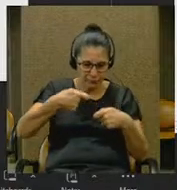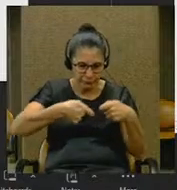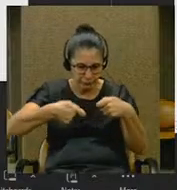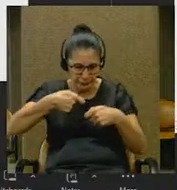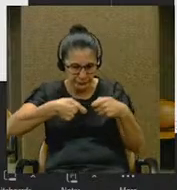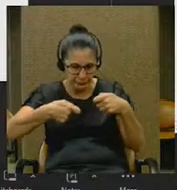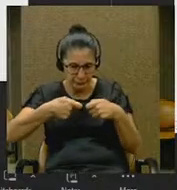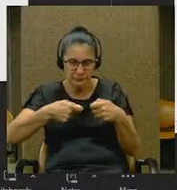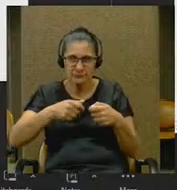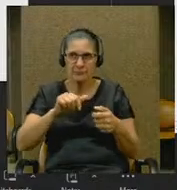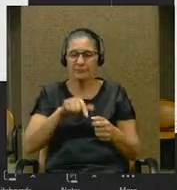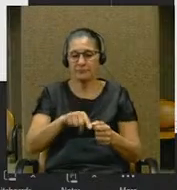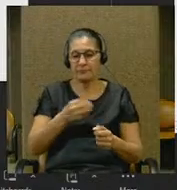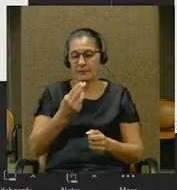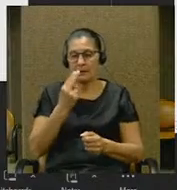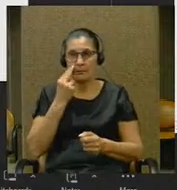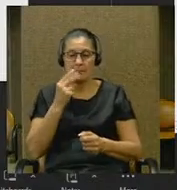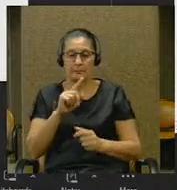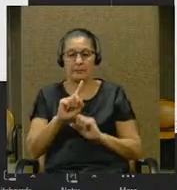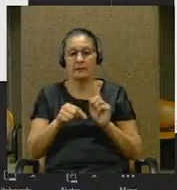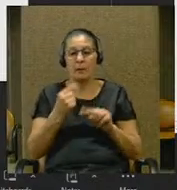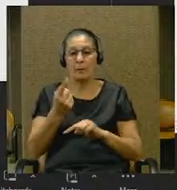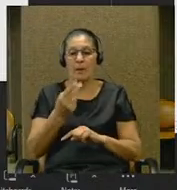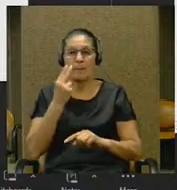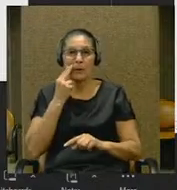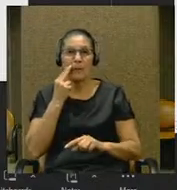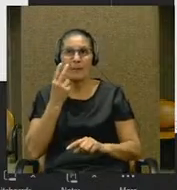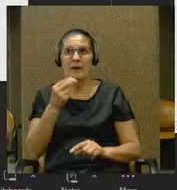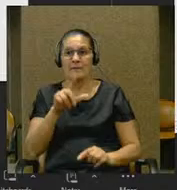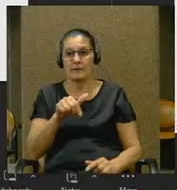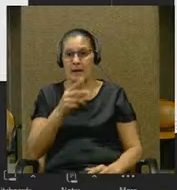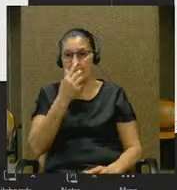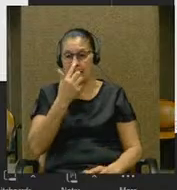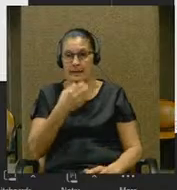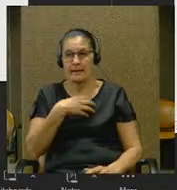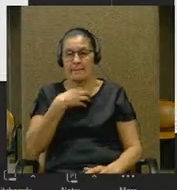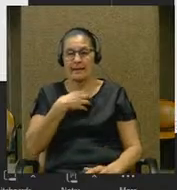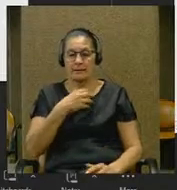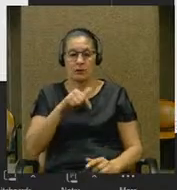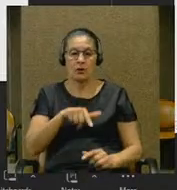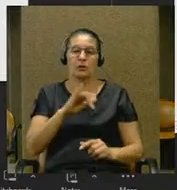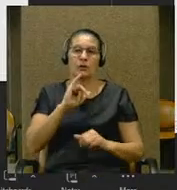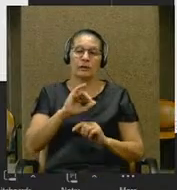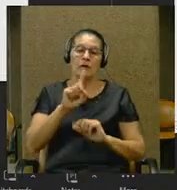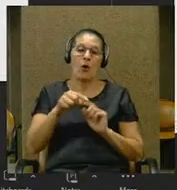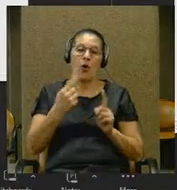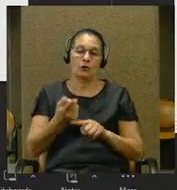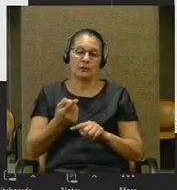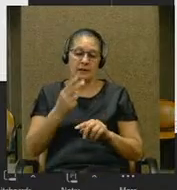respiratory and other bodily symptoms, and aggravate and increase the risk of death.